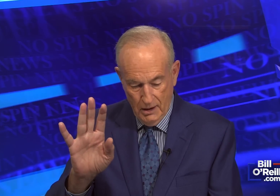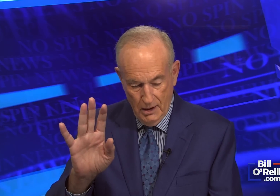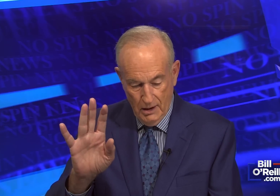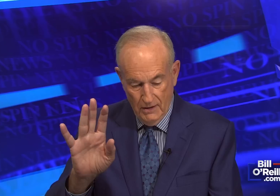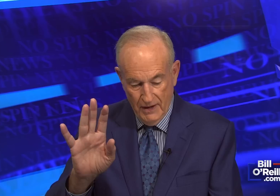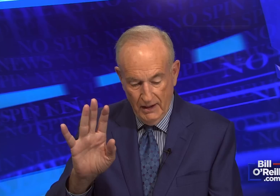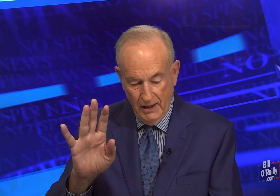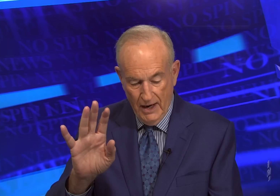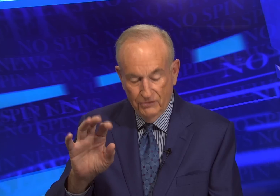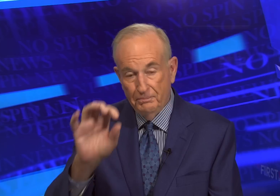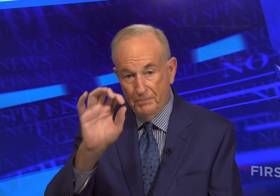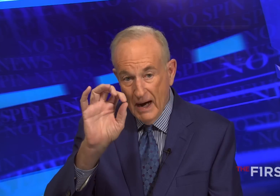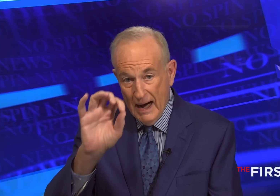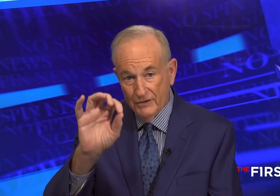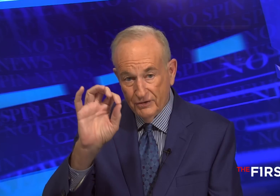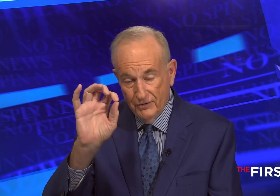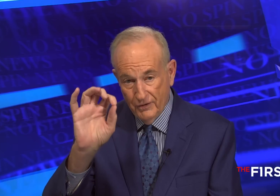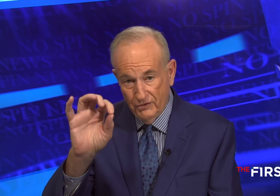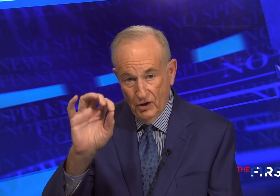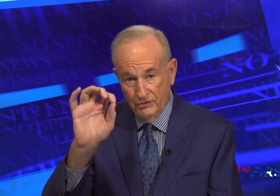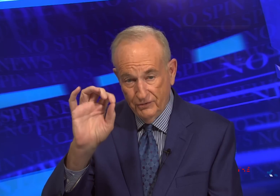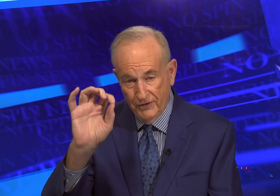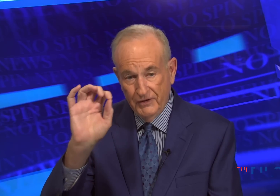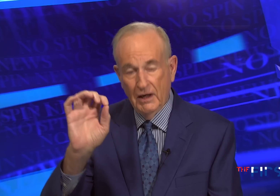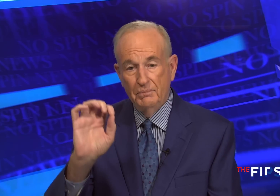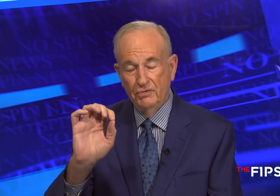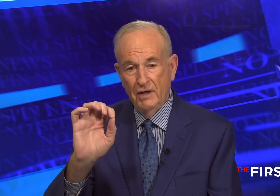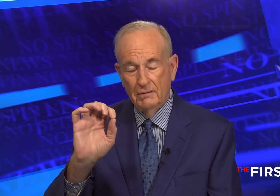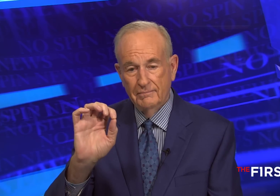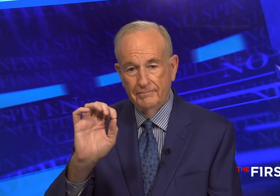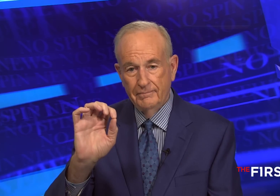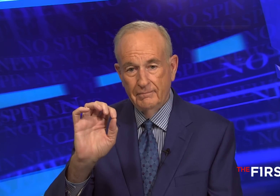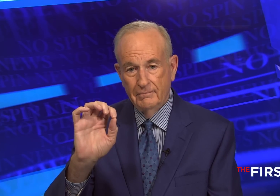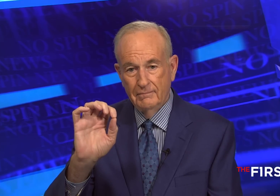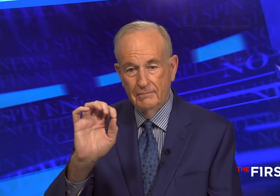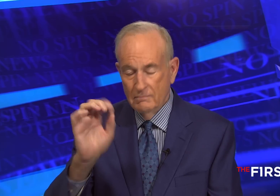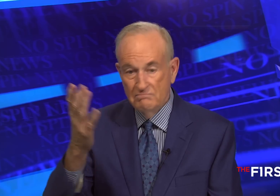right, that he has positive results, 58%.